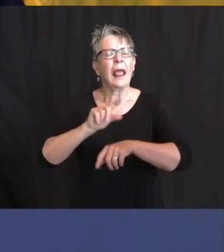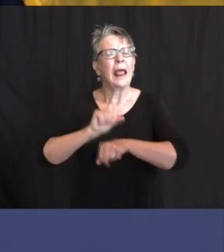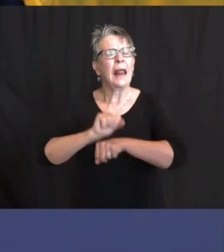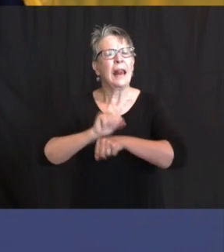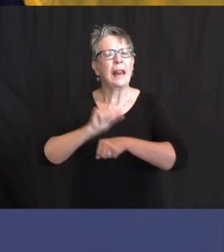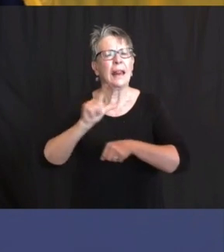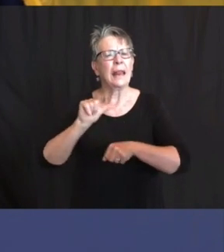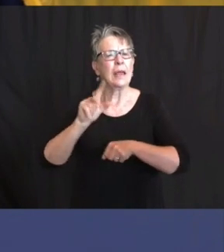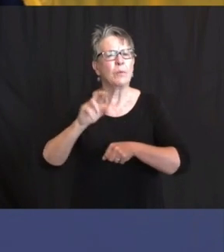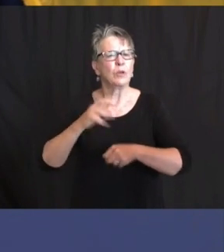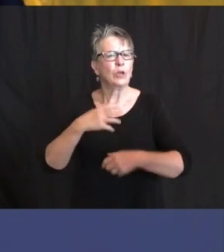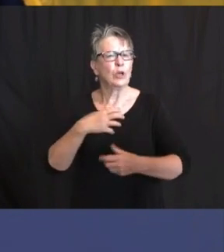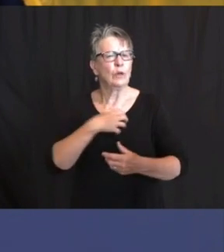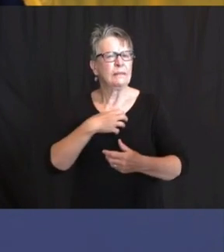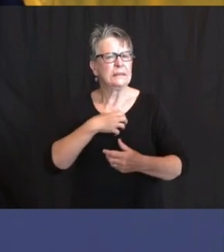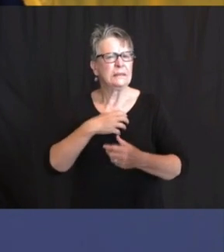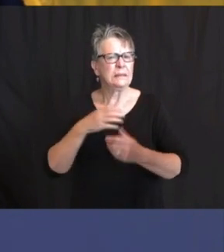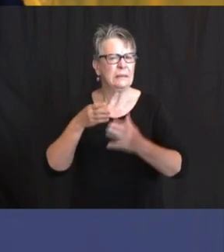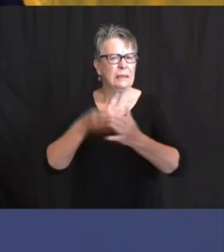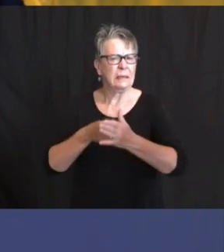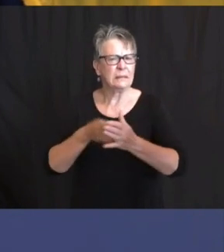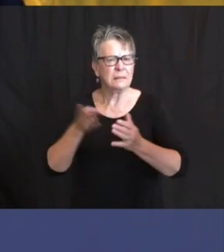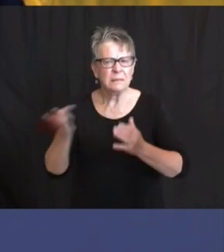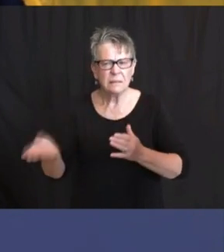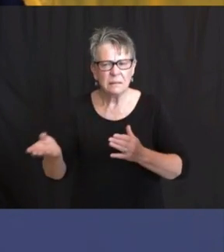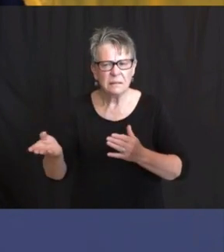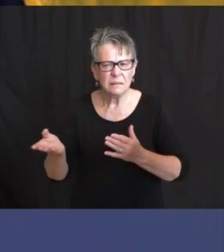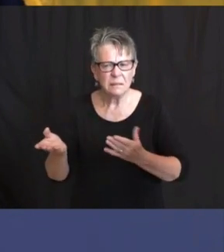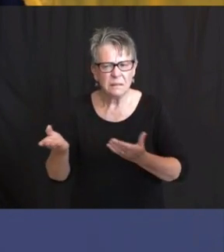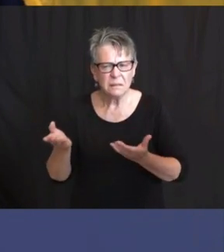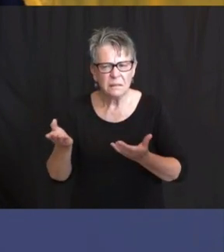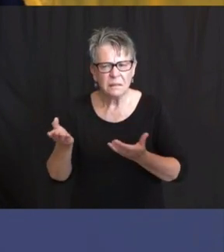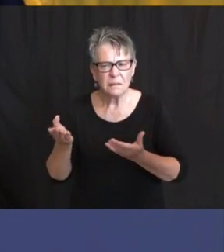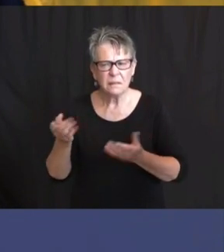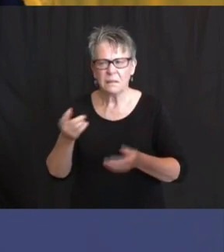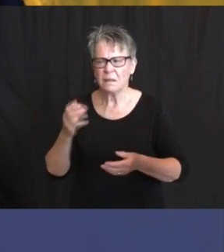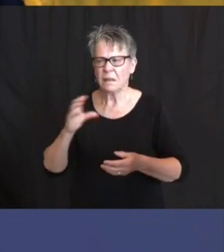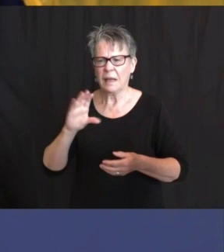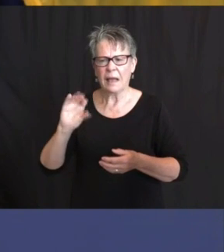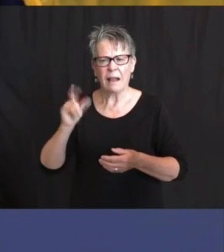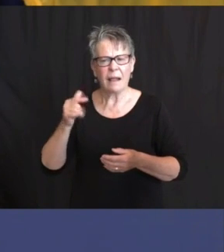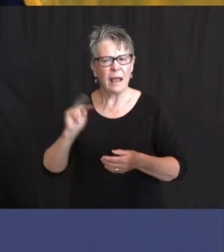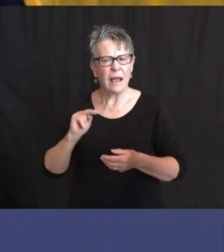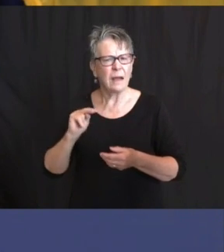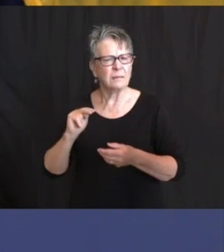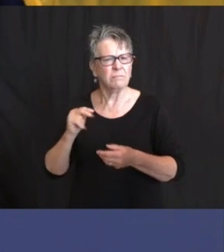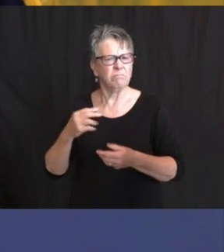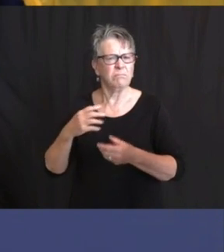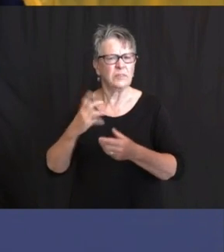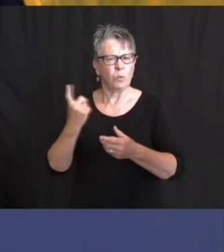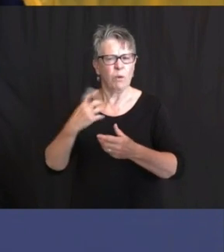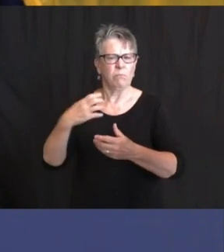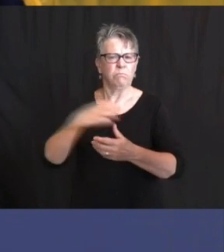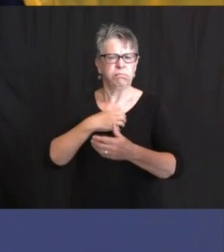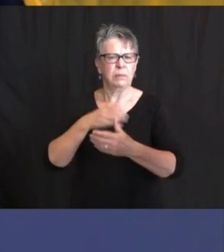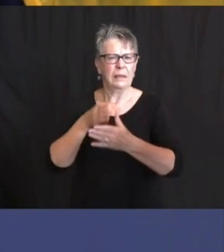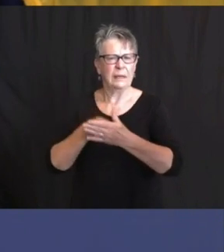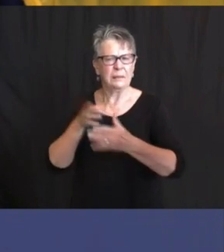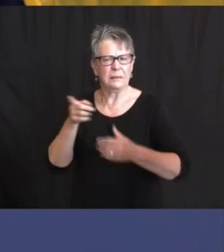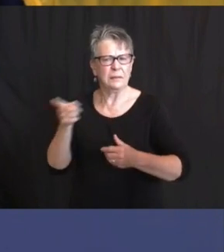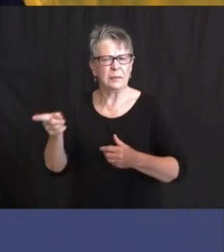any inappropriate involvement by Colonel Callahan. But let me use this as an opportunity to reiterate how